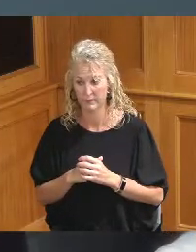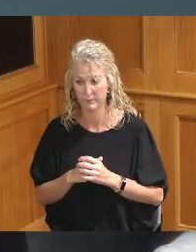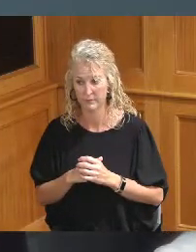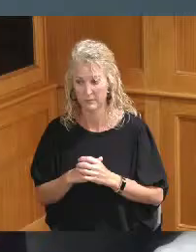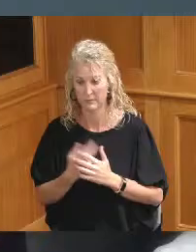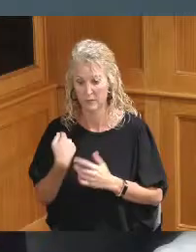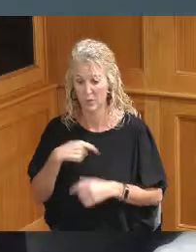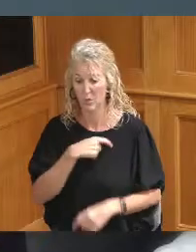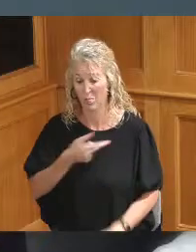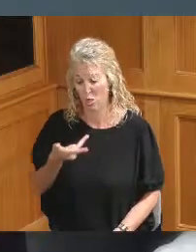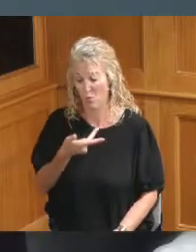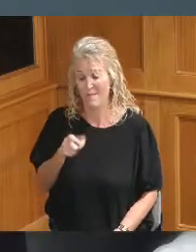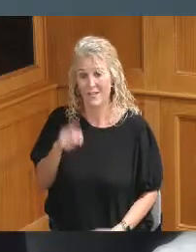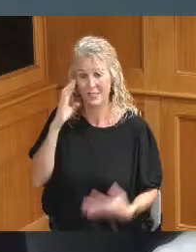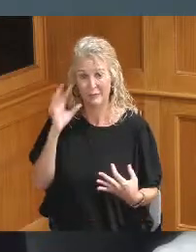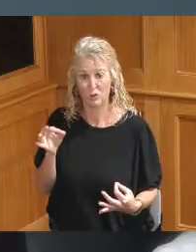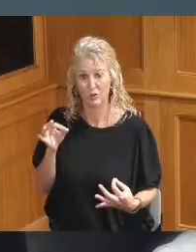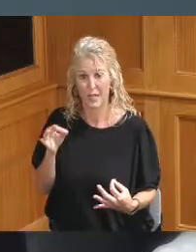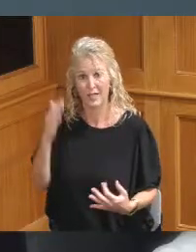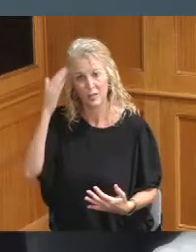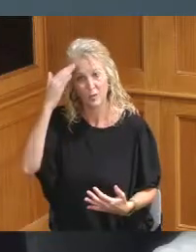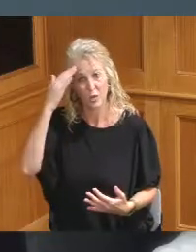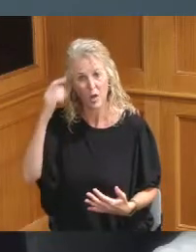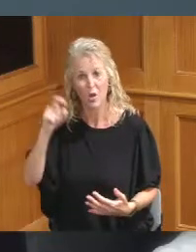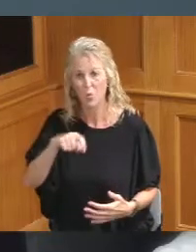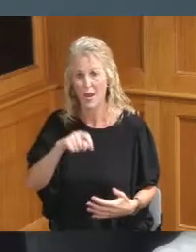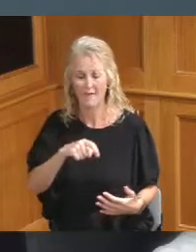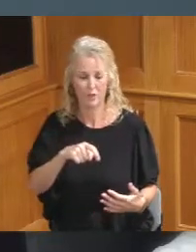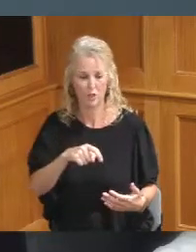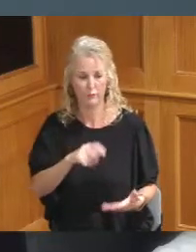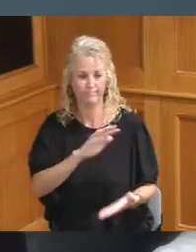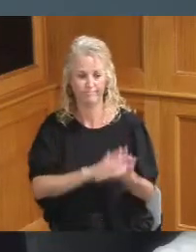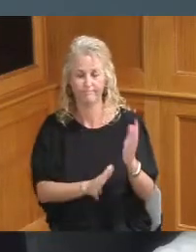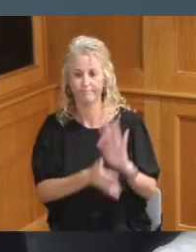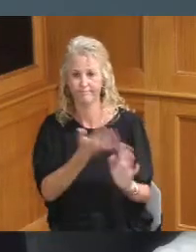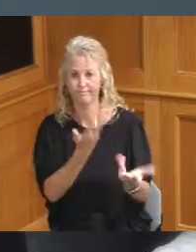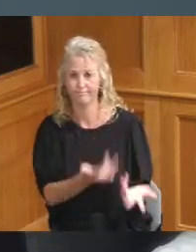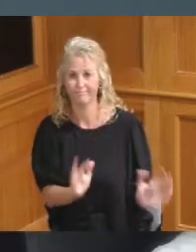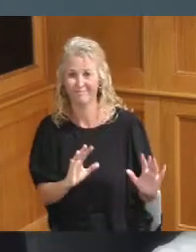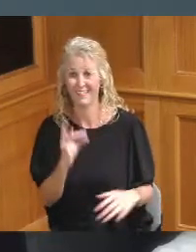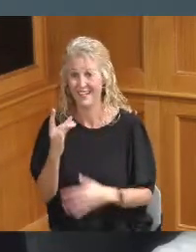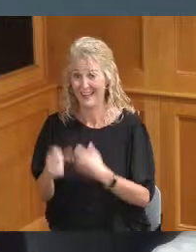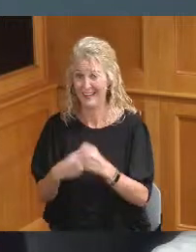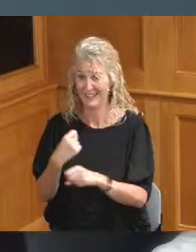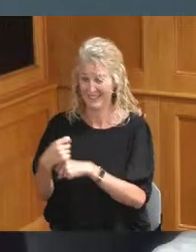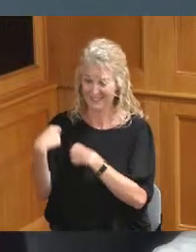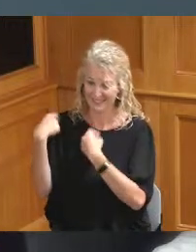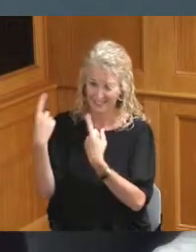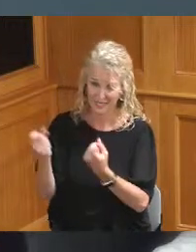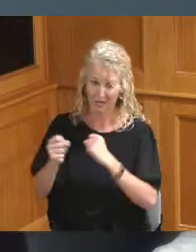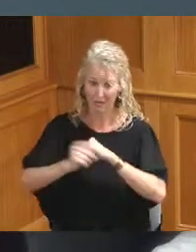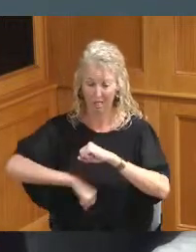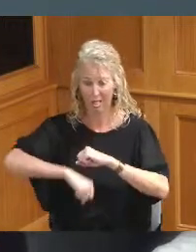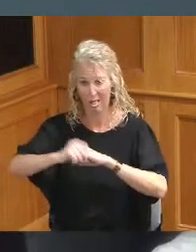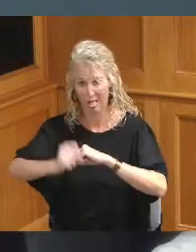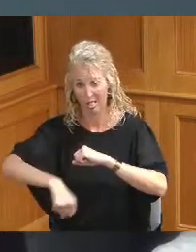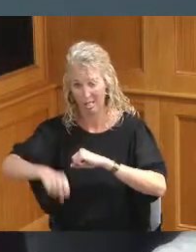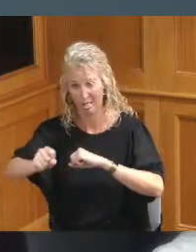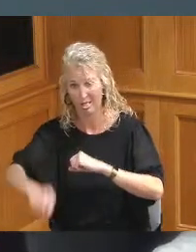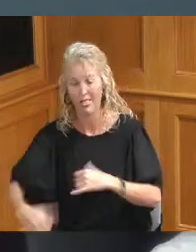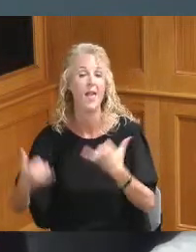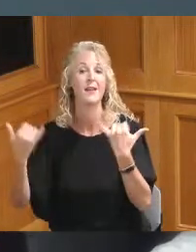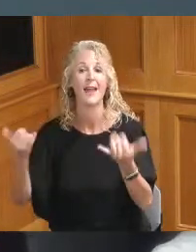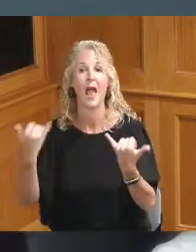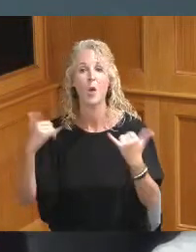need to make a decision, because at some point we need to put this to bed. I mean, 8 years is a long time, and now we're thinking